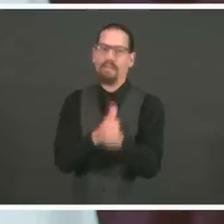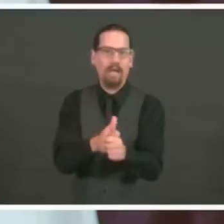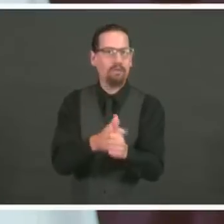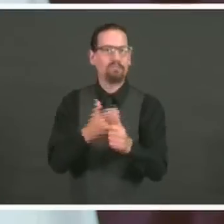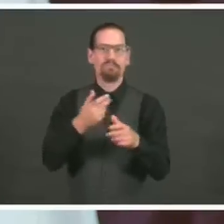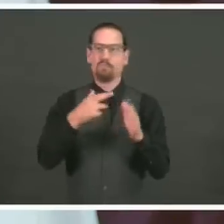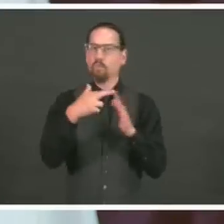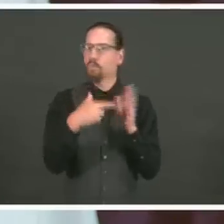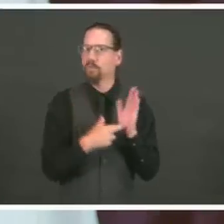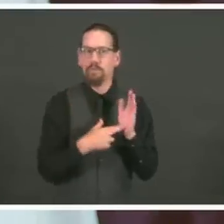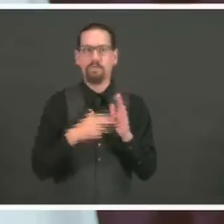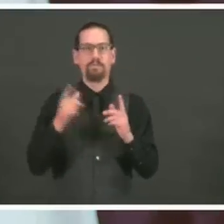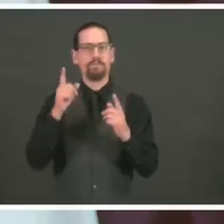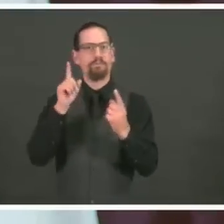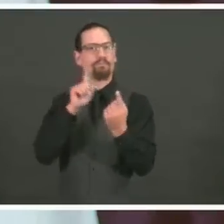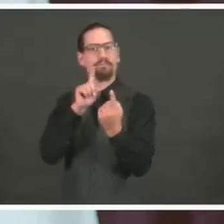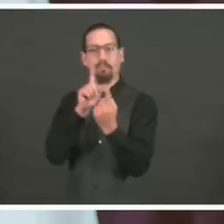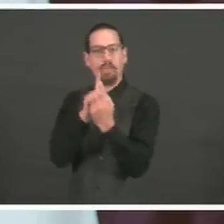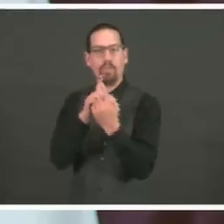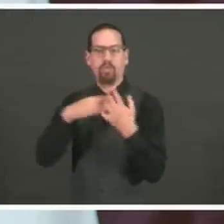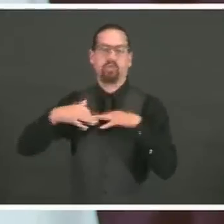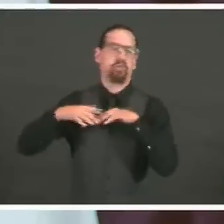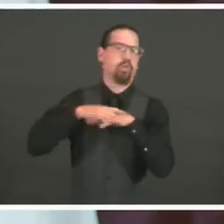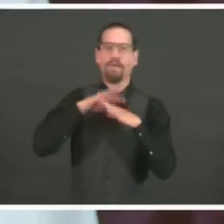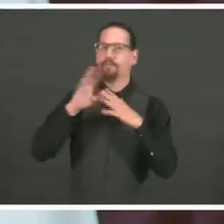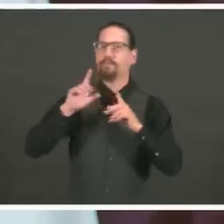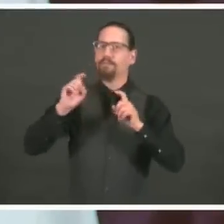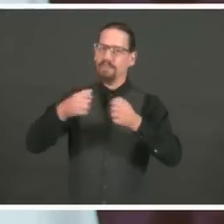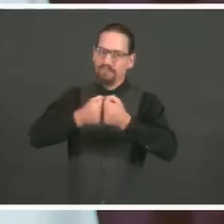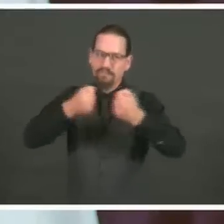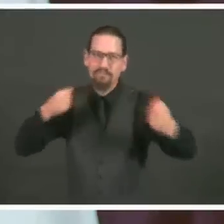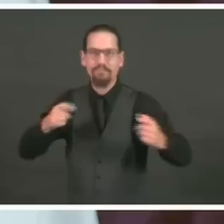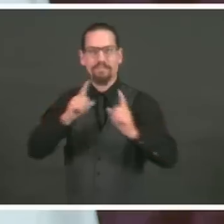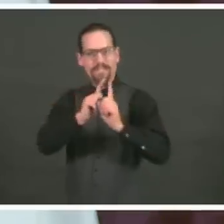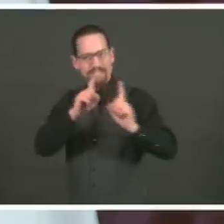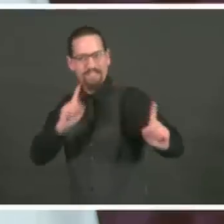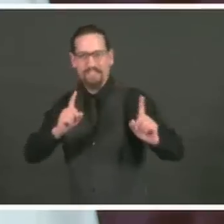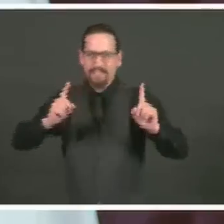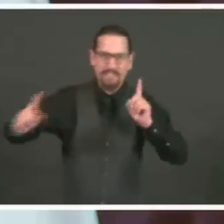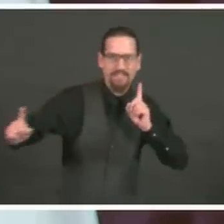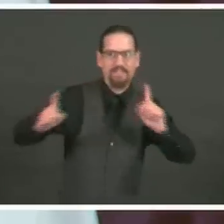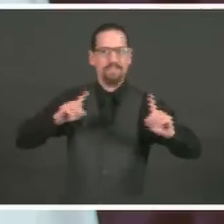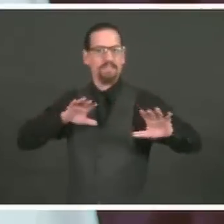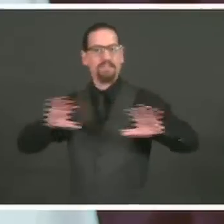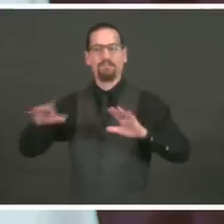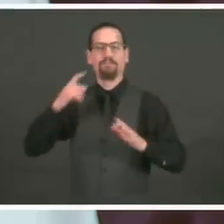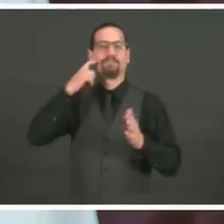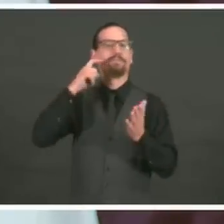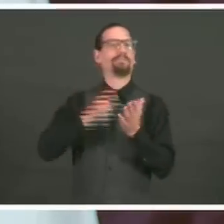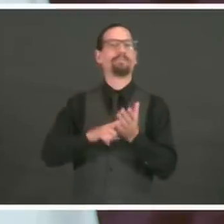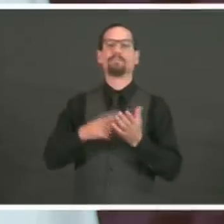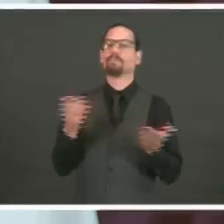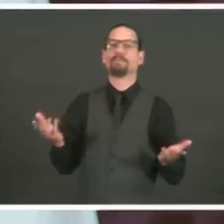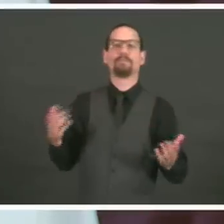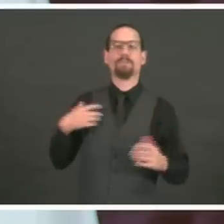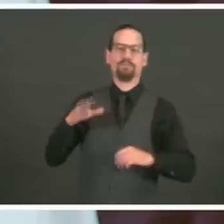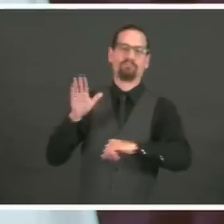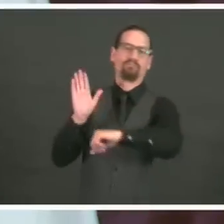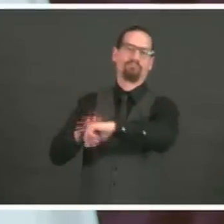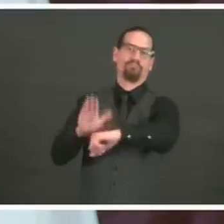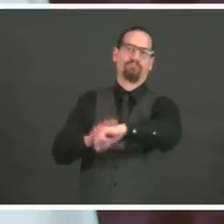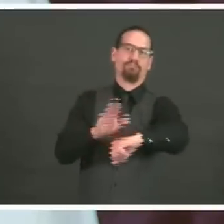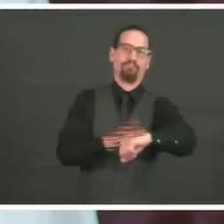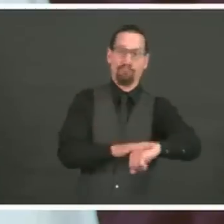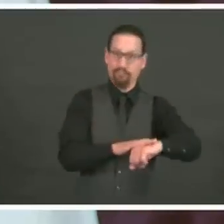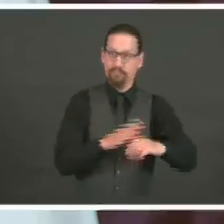would be in restaurants or bars. Parties were closer than 6 feet, and 17% of bars still had